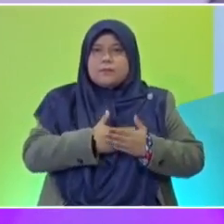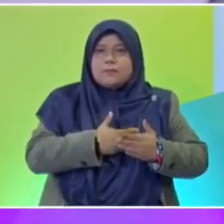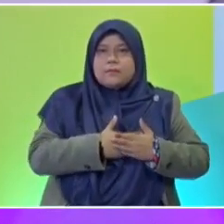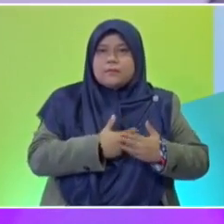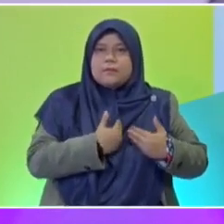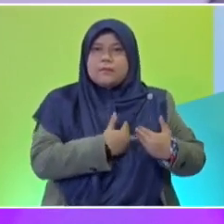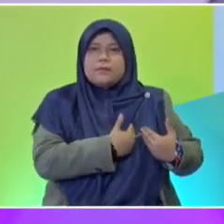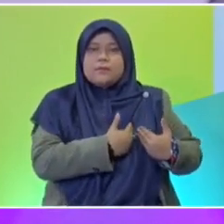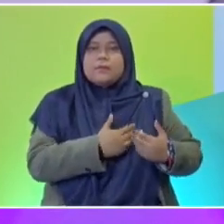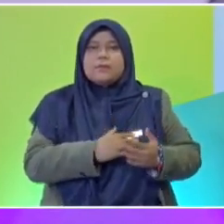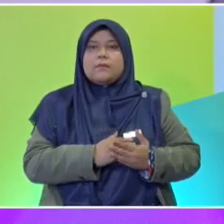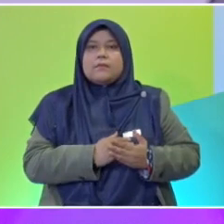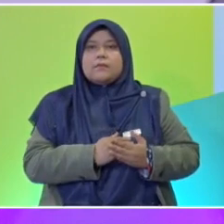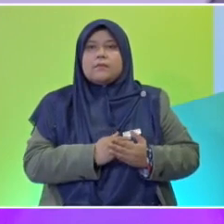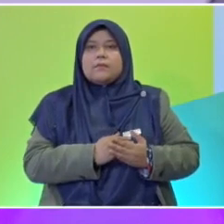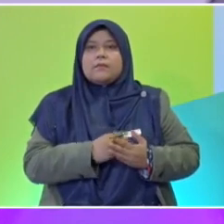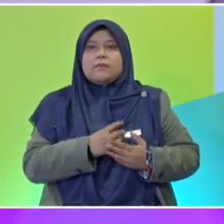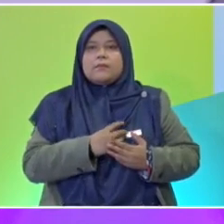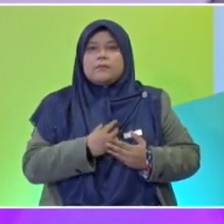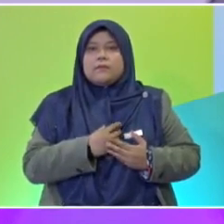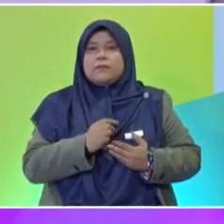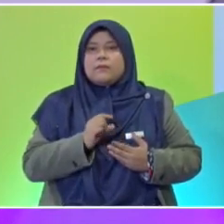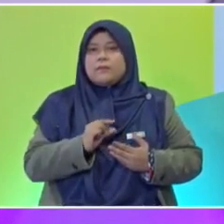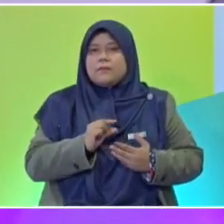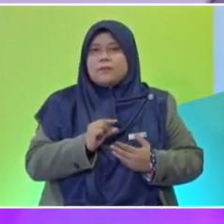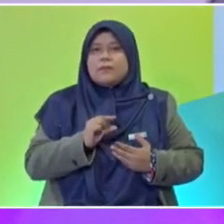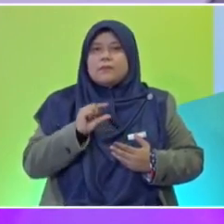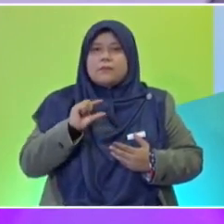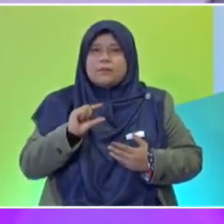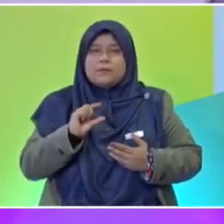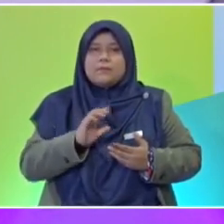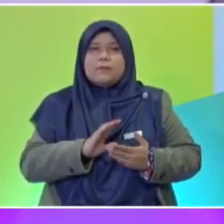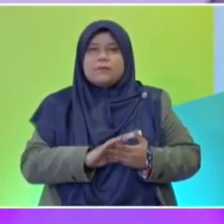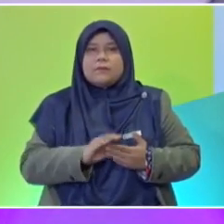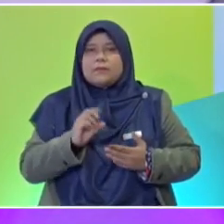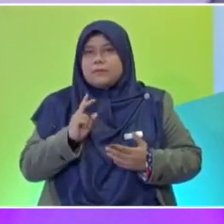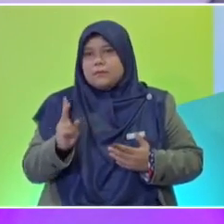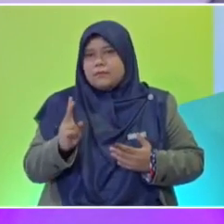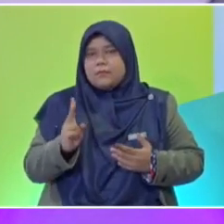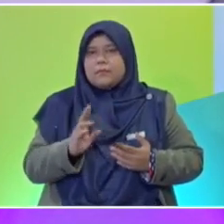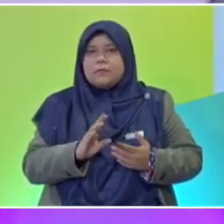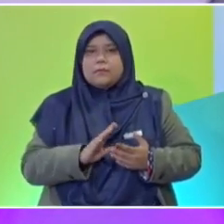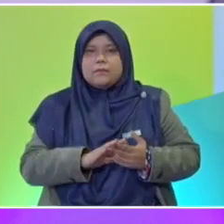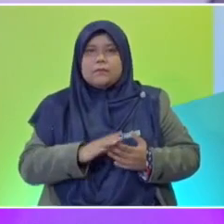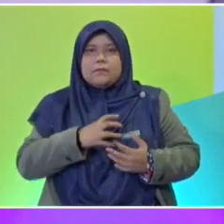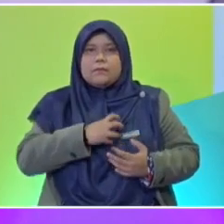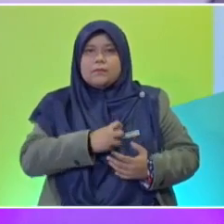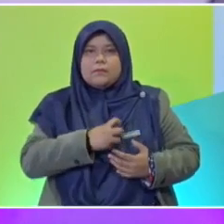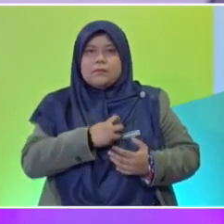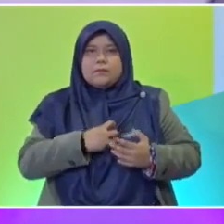lung. So that's why our left lung is a little bit smaller than the right. So here we can see the heart is